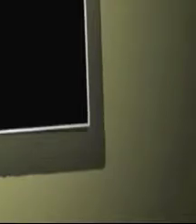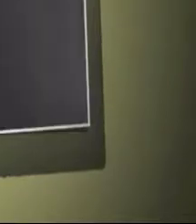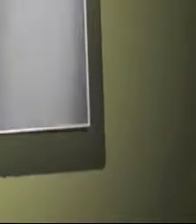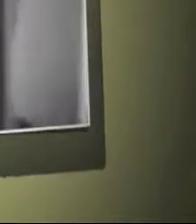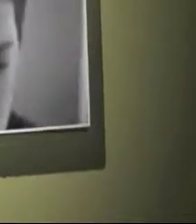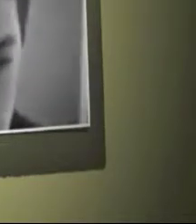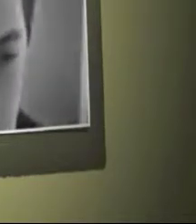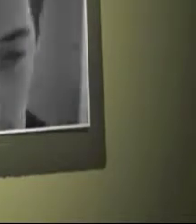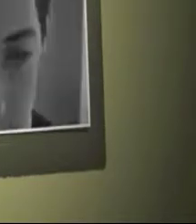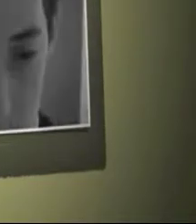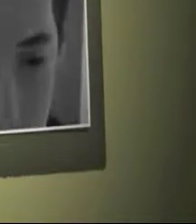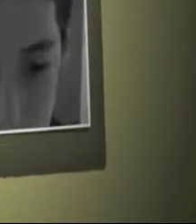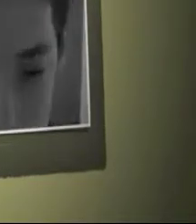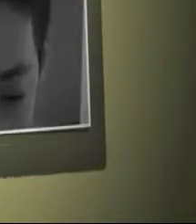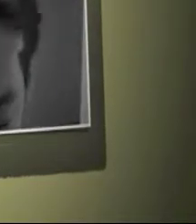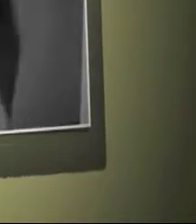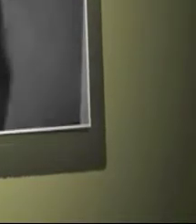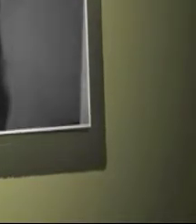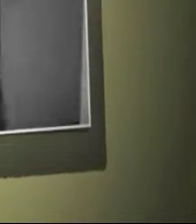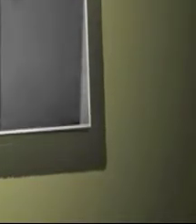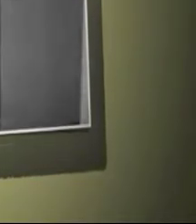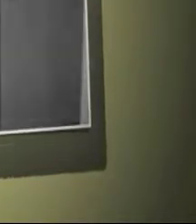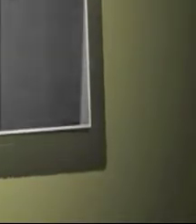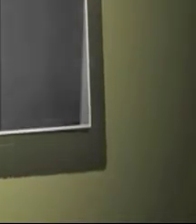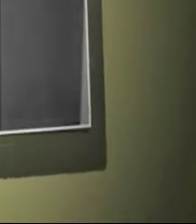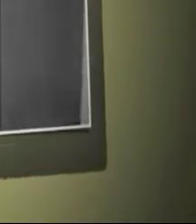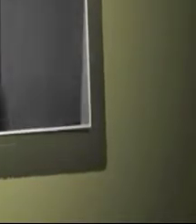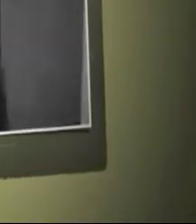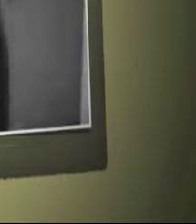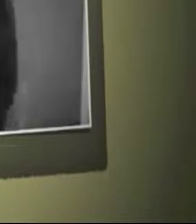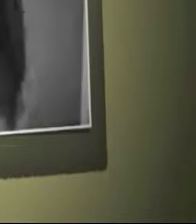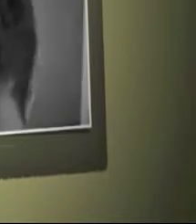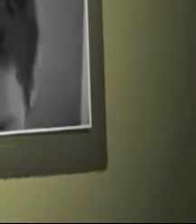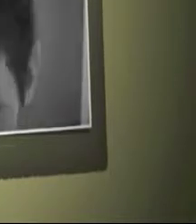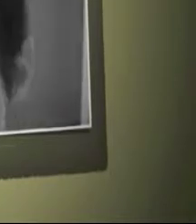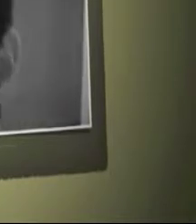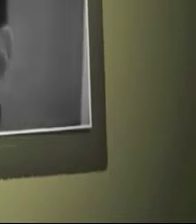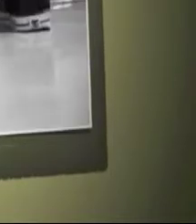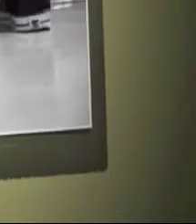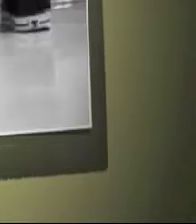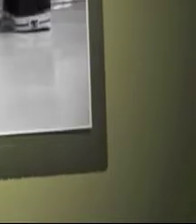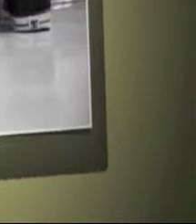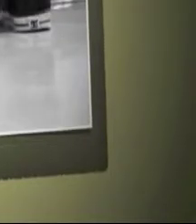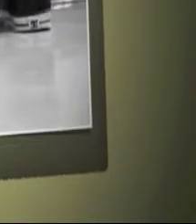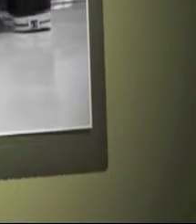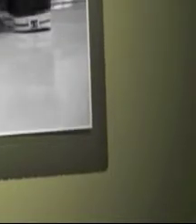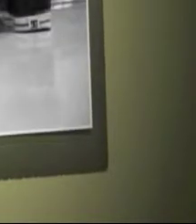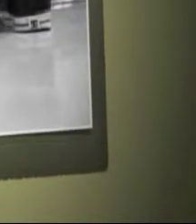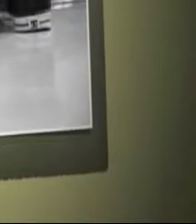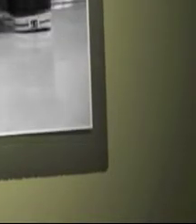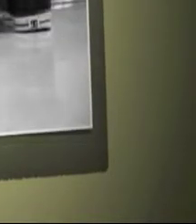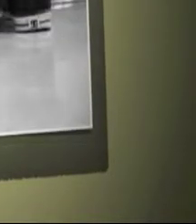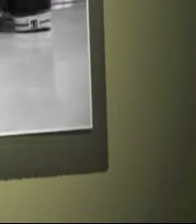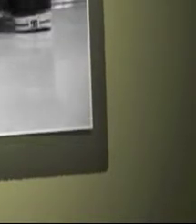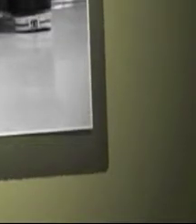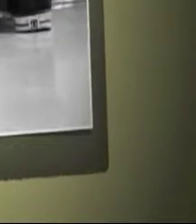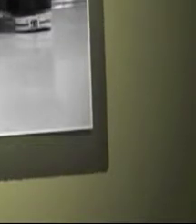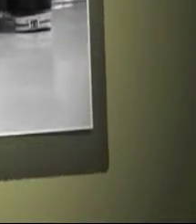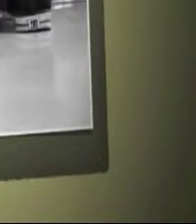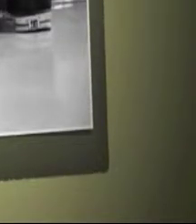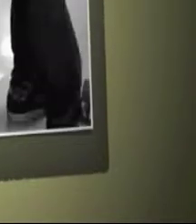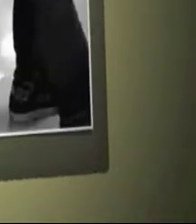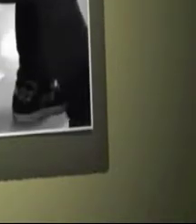and the first in North America. And MCC Toronto has provided space and covered infrastructure costs for 18 years, in which